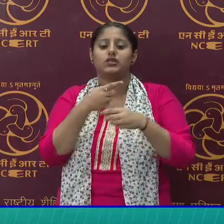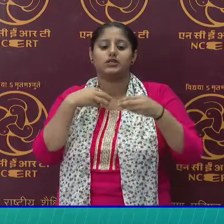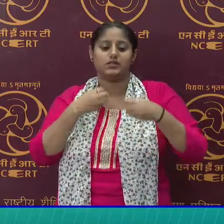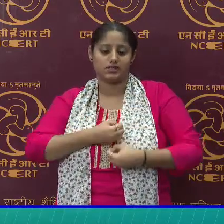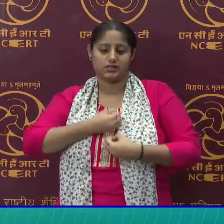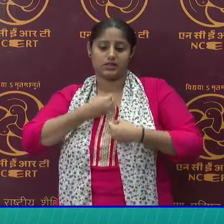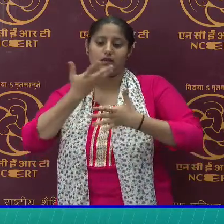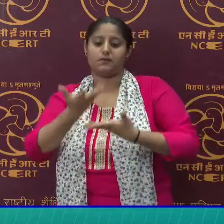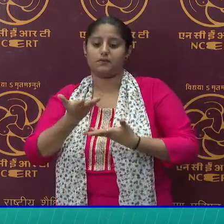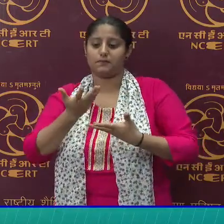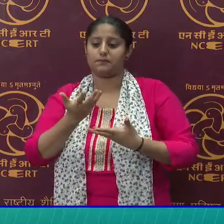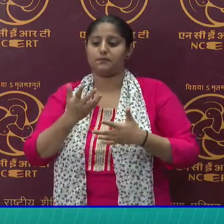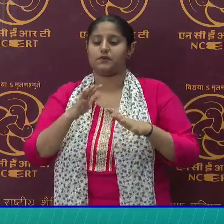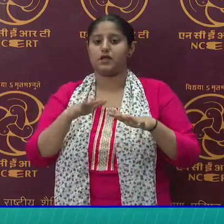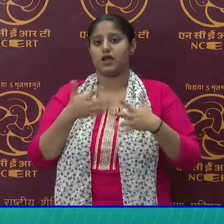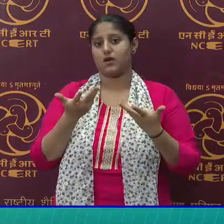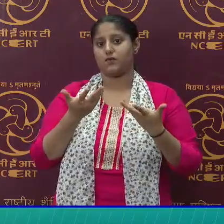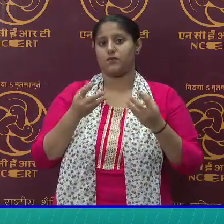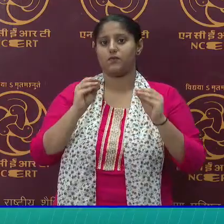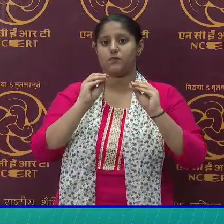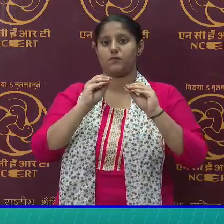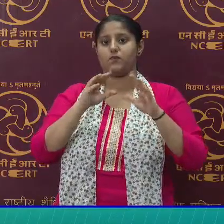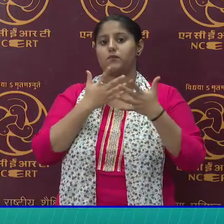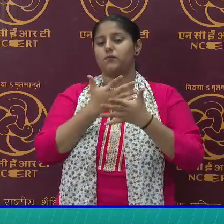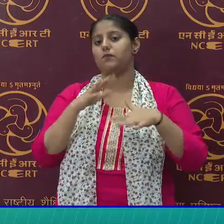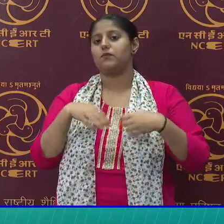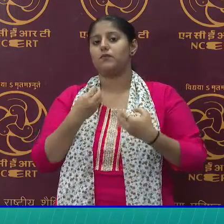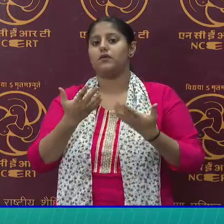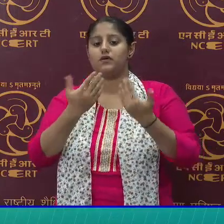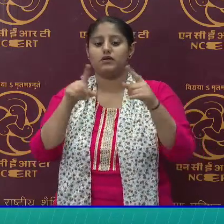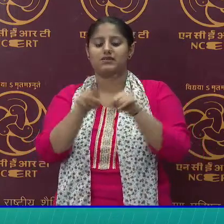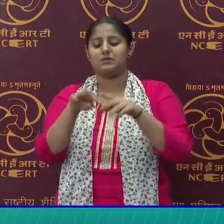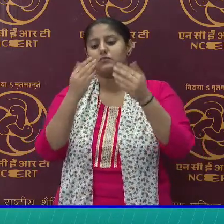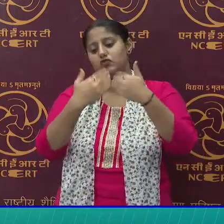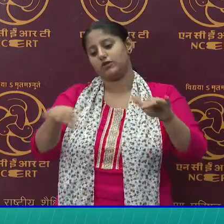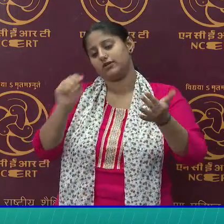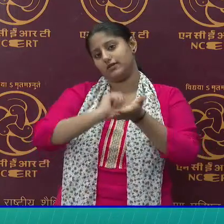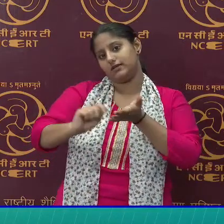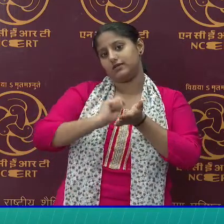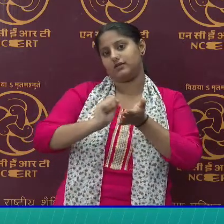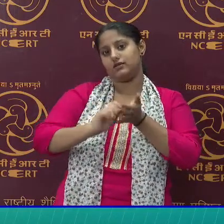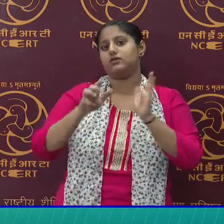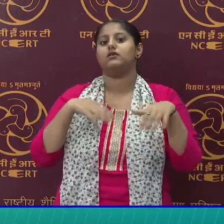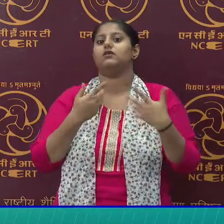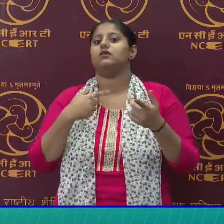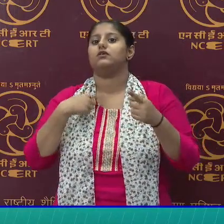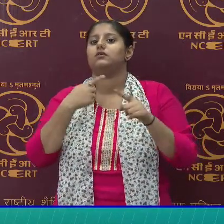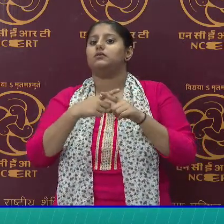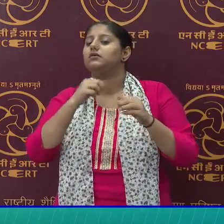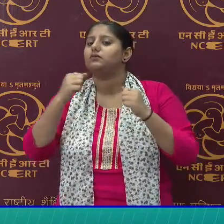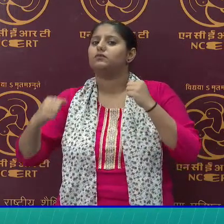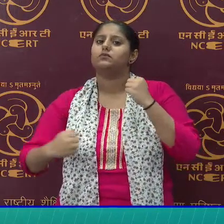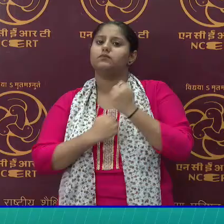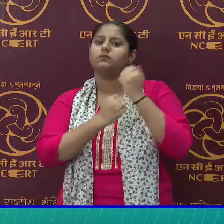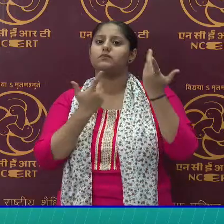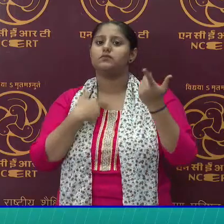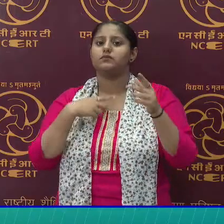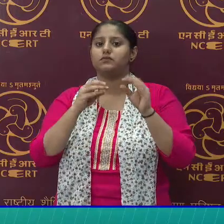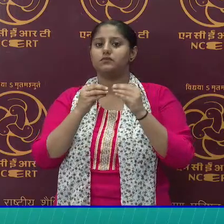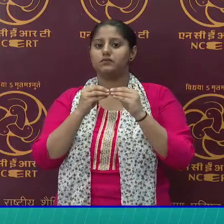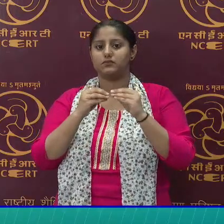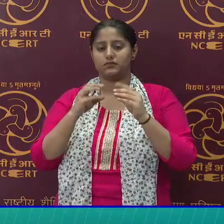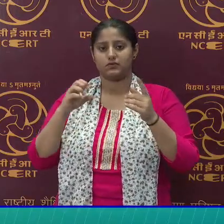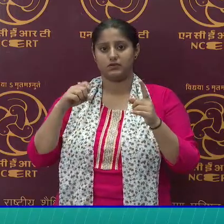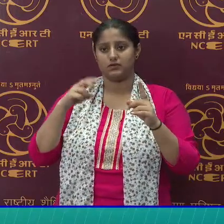express their apprehension that whether the children can write and should we not give them more support. I said no, they have reached